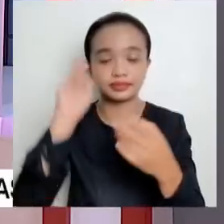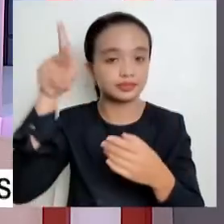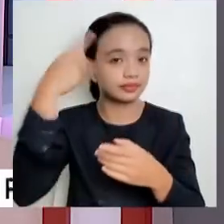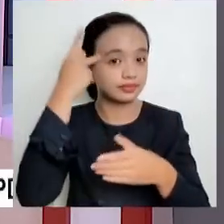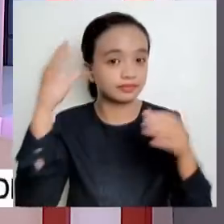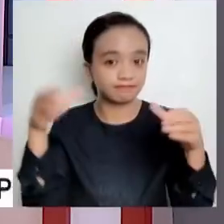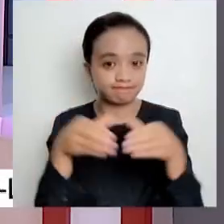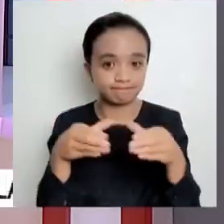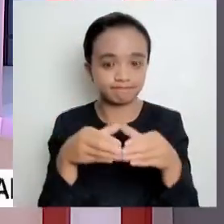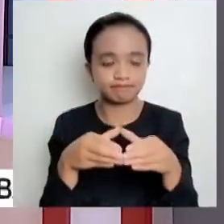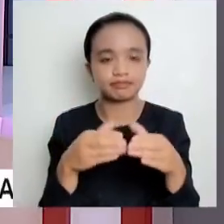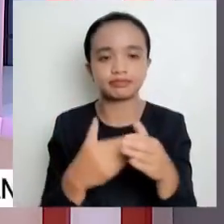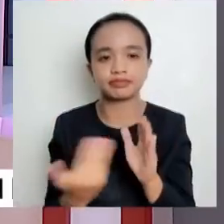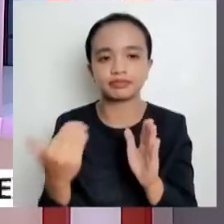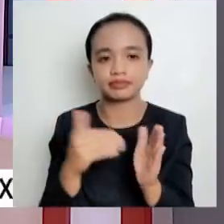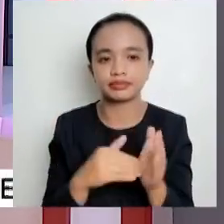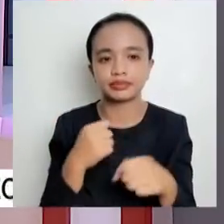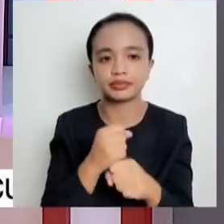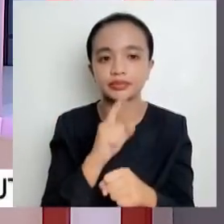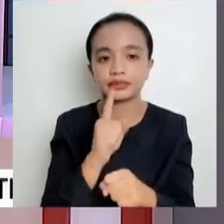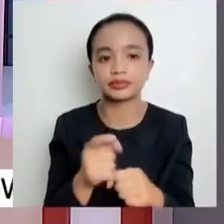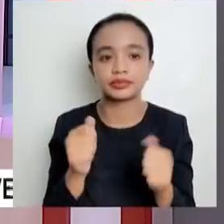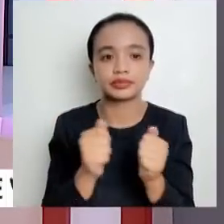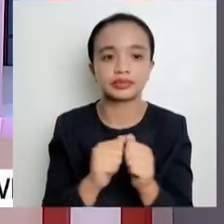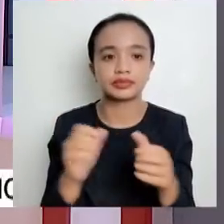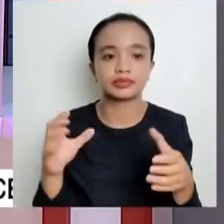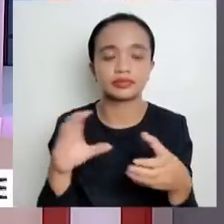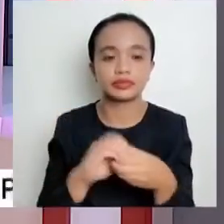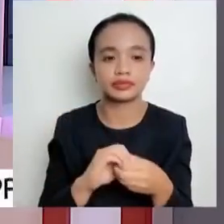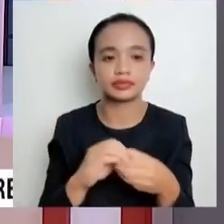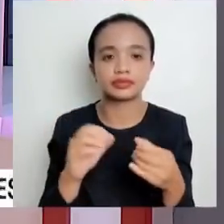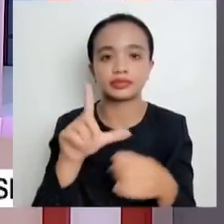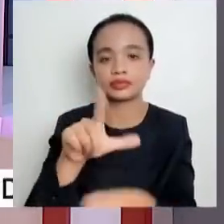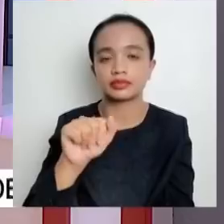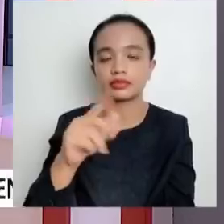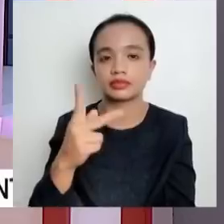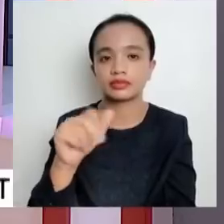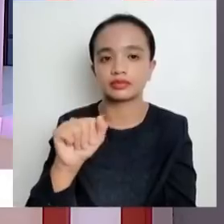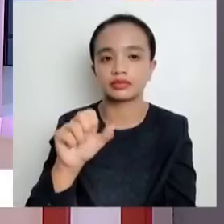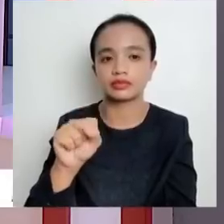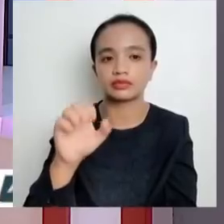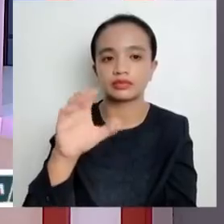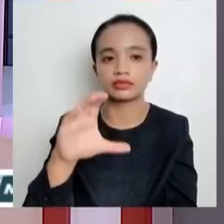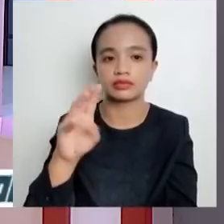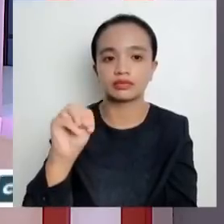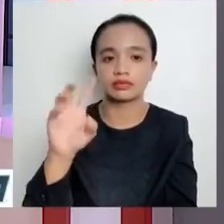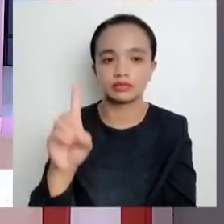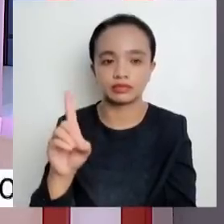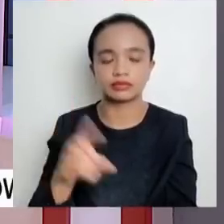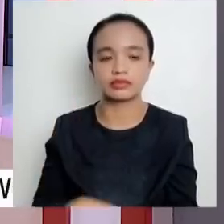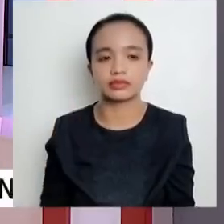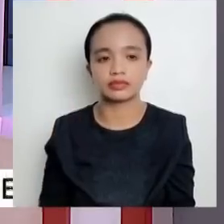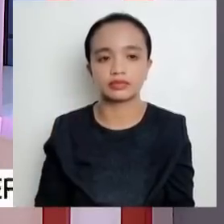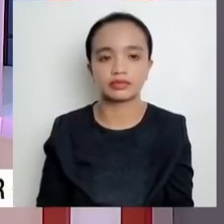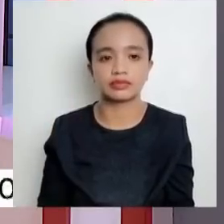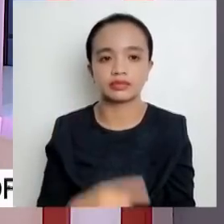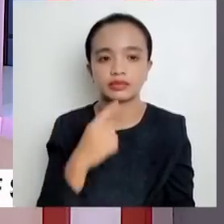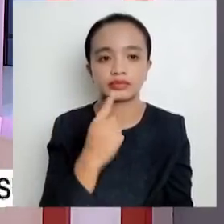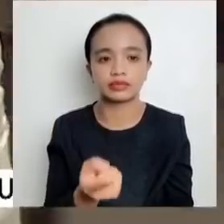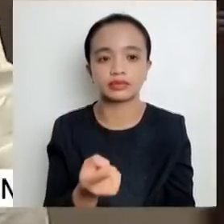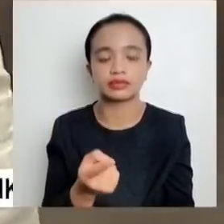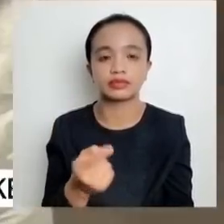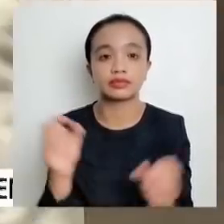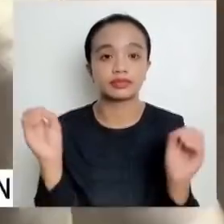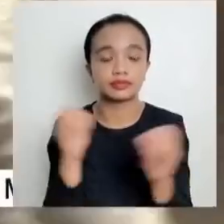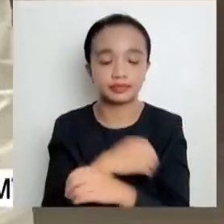their alliance with Lakas CMD following a leadership row in the House of Representatives. In a statement, the Office of the